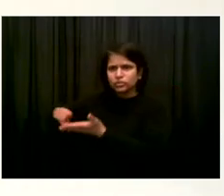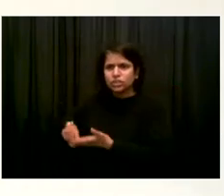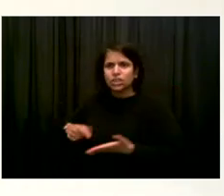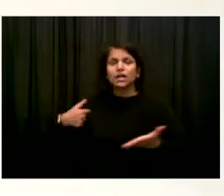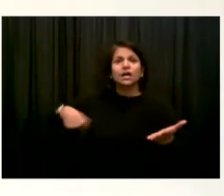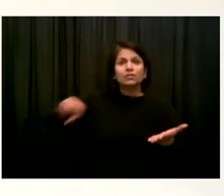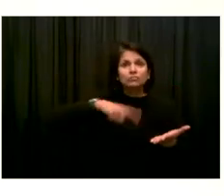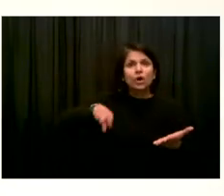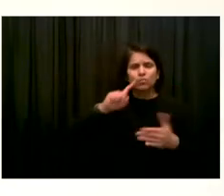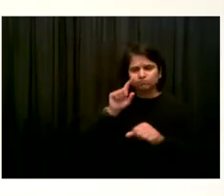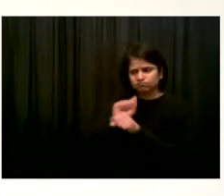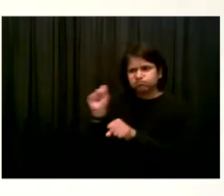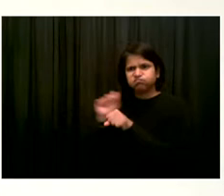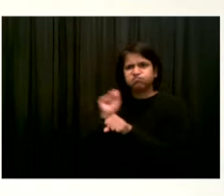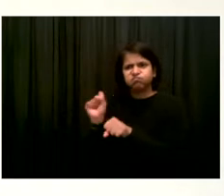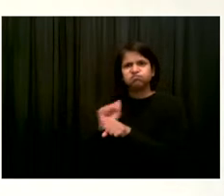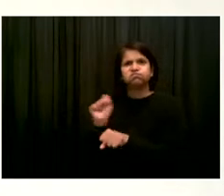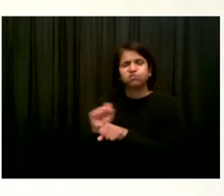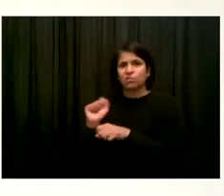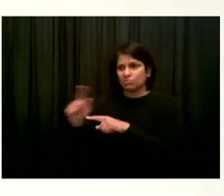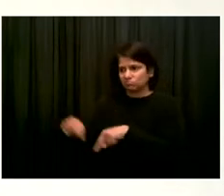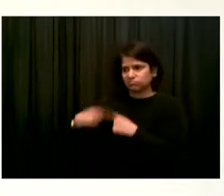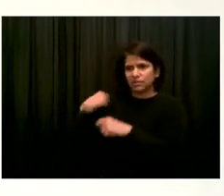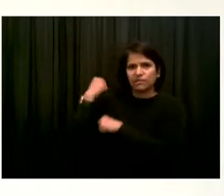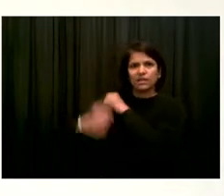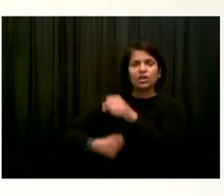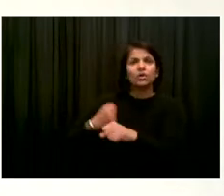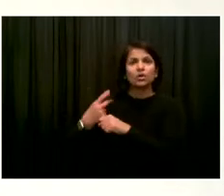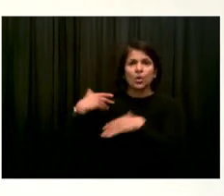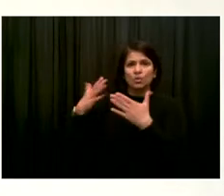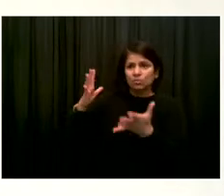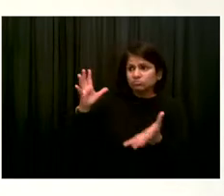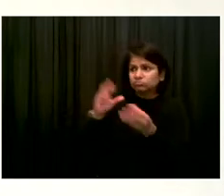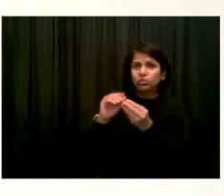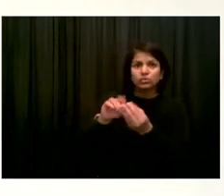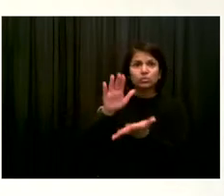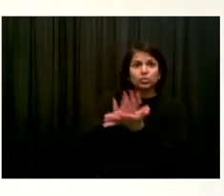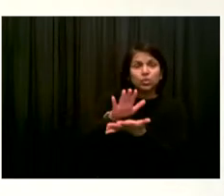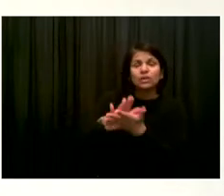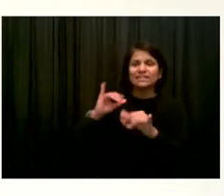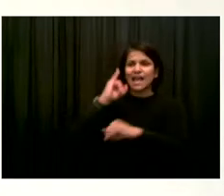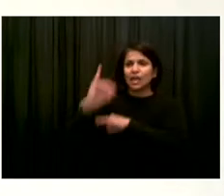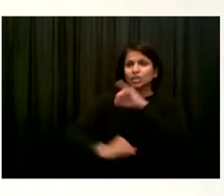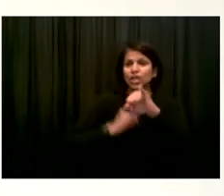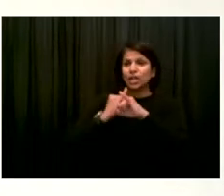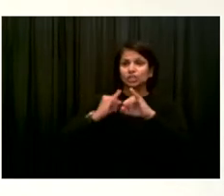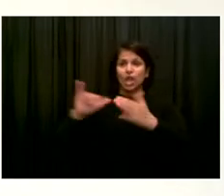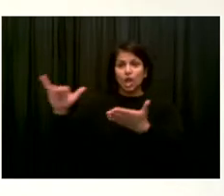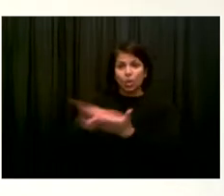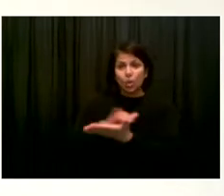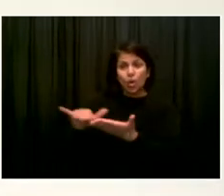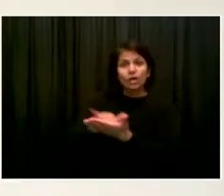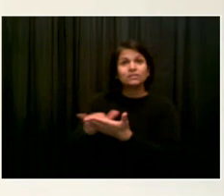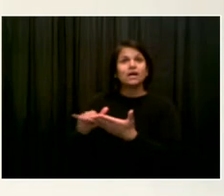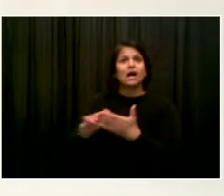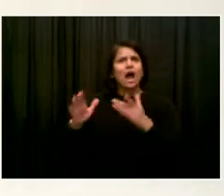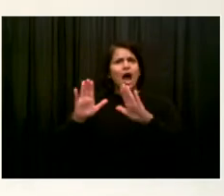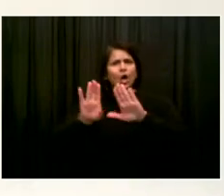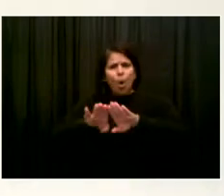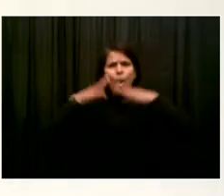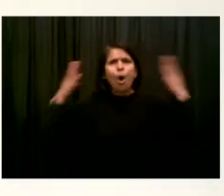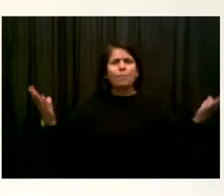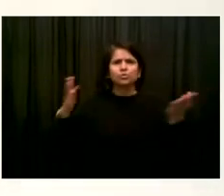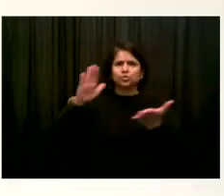on schools, looking at international practice, best practice on this, and how to keep schools open for in-person learning. At the